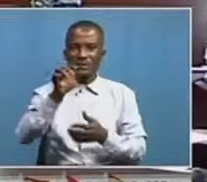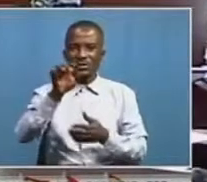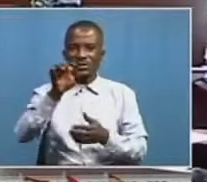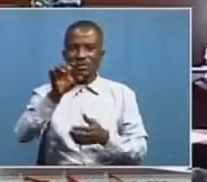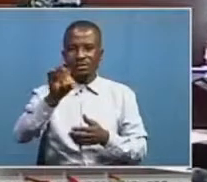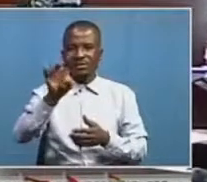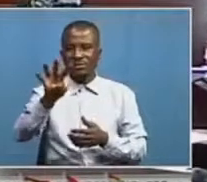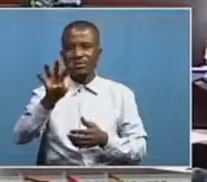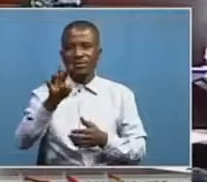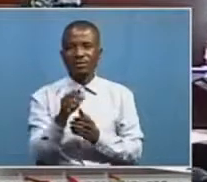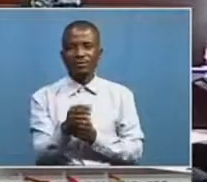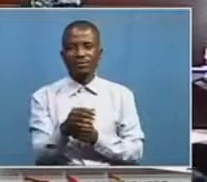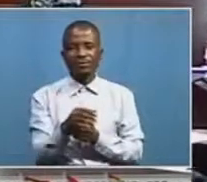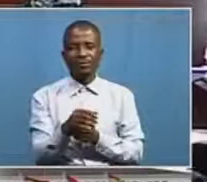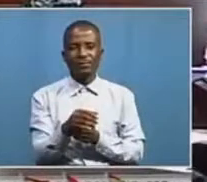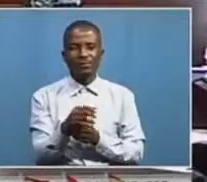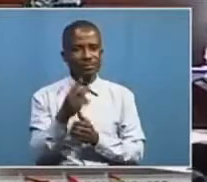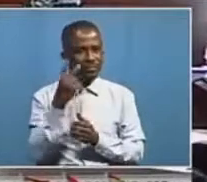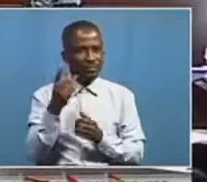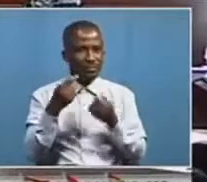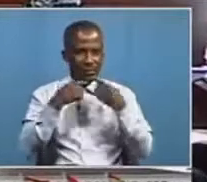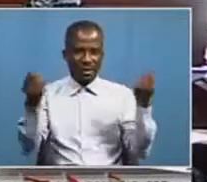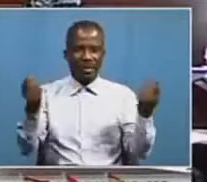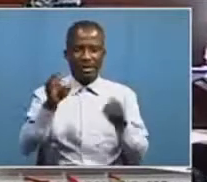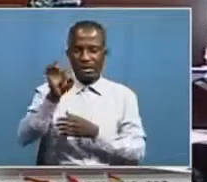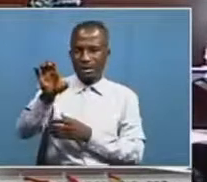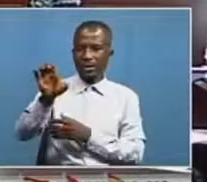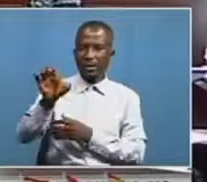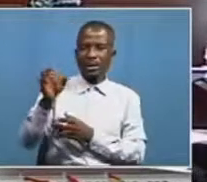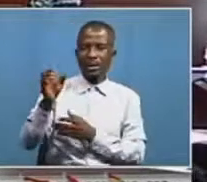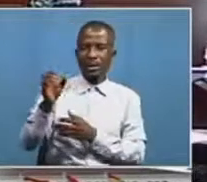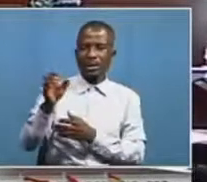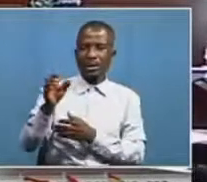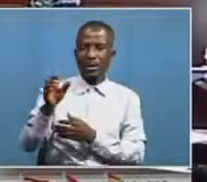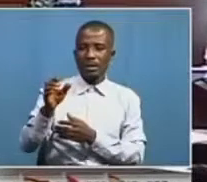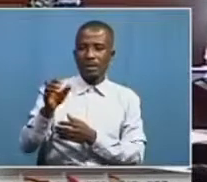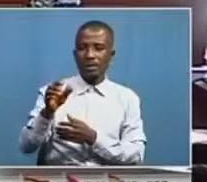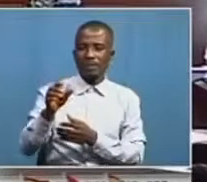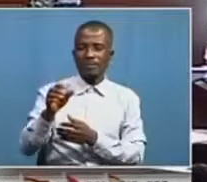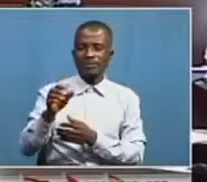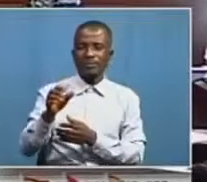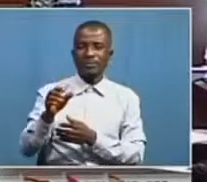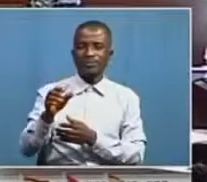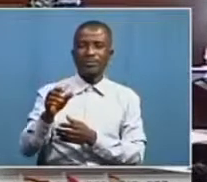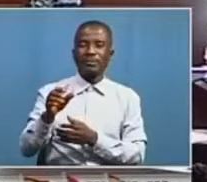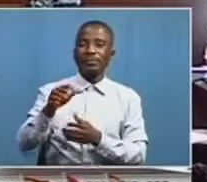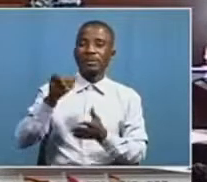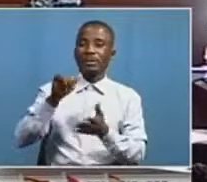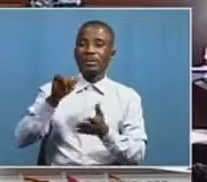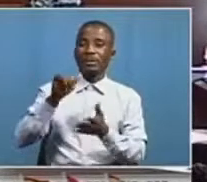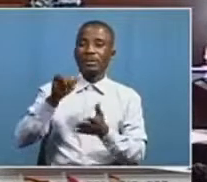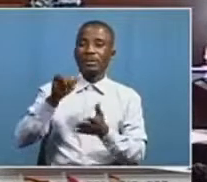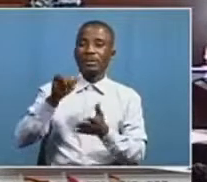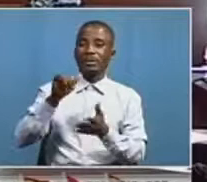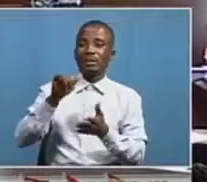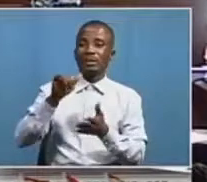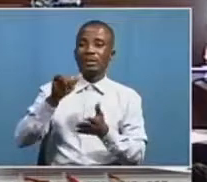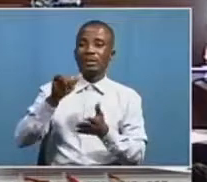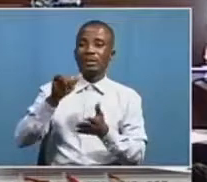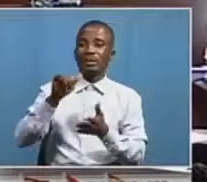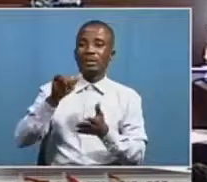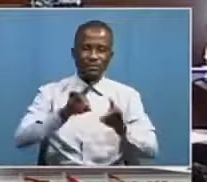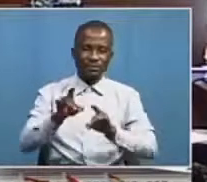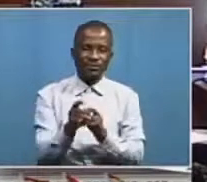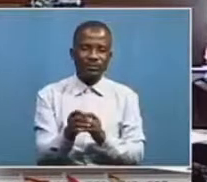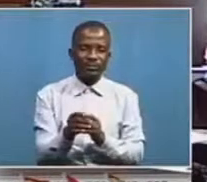13,434,574, erroneously announced by the chairperson of first respondent as the total valid votes cast. The